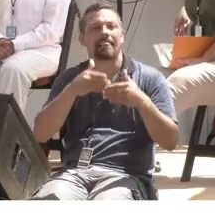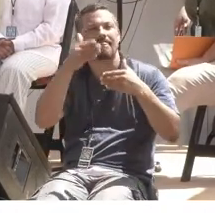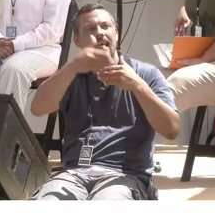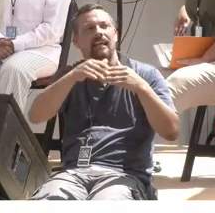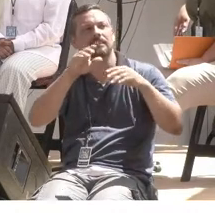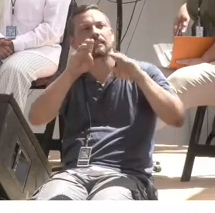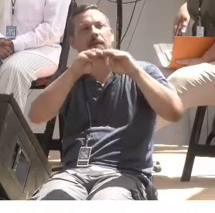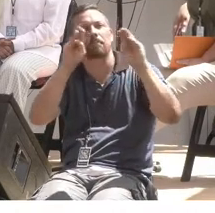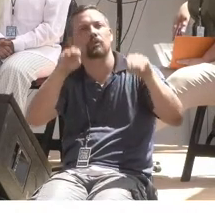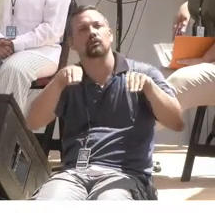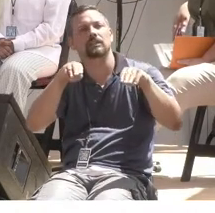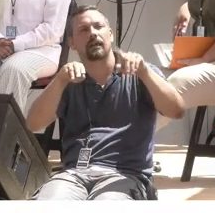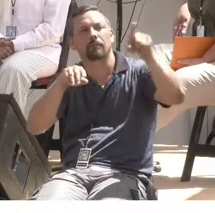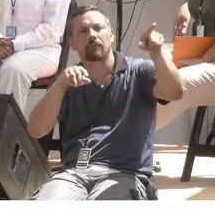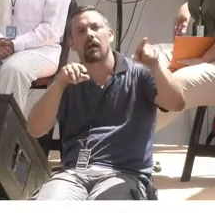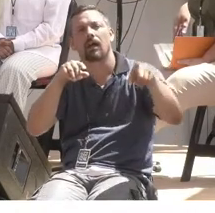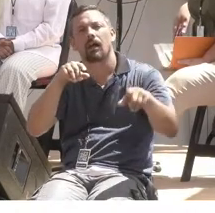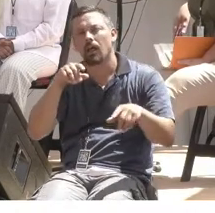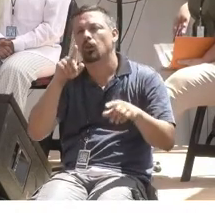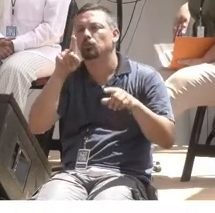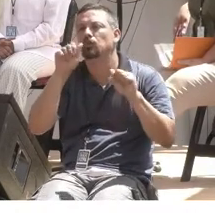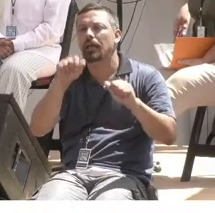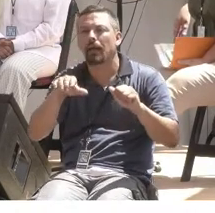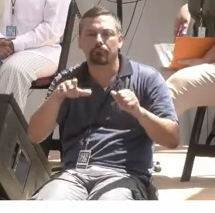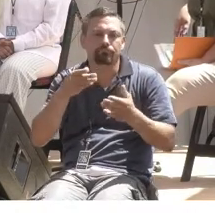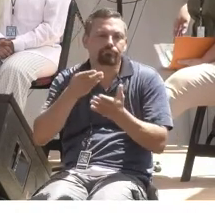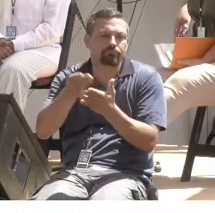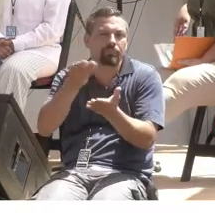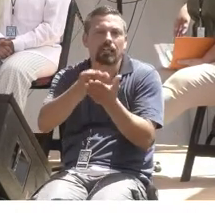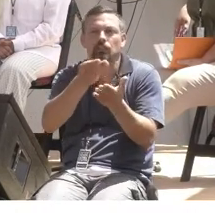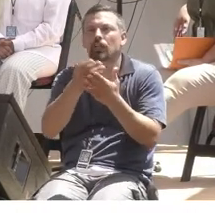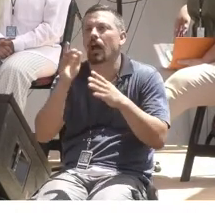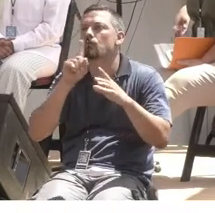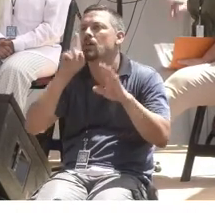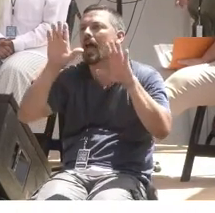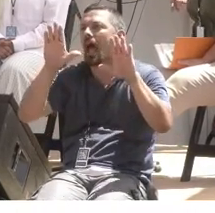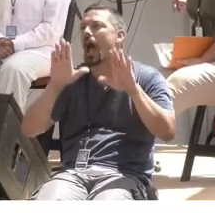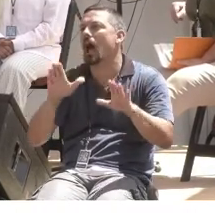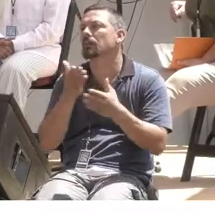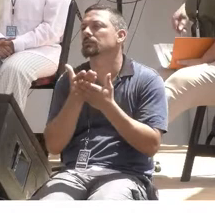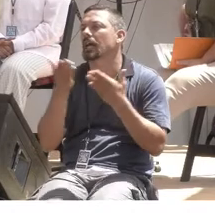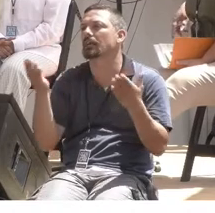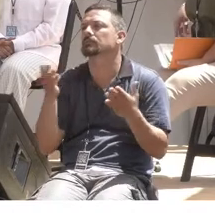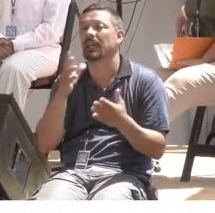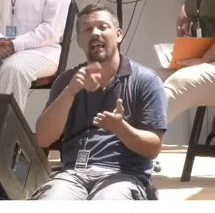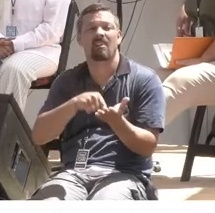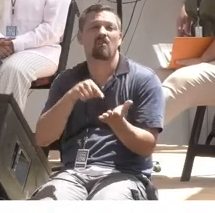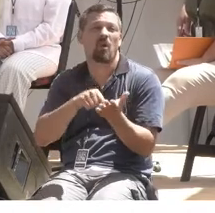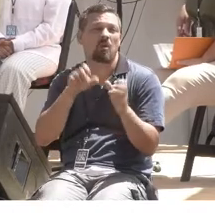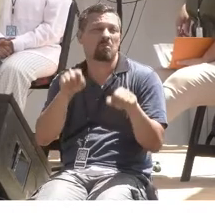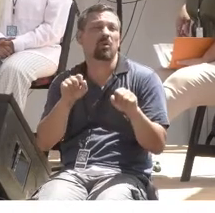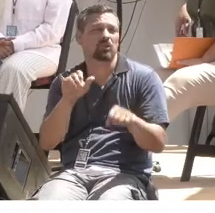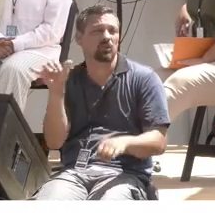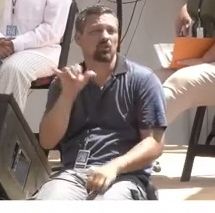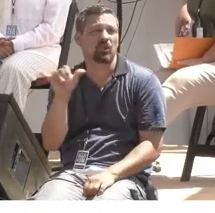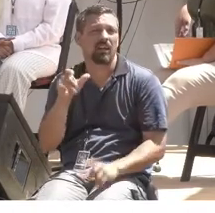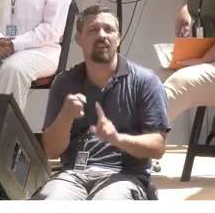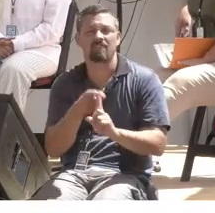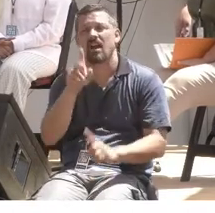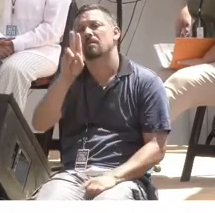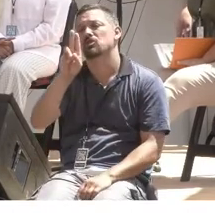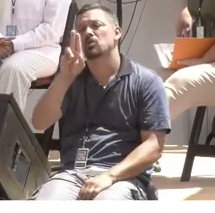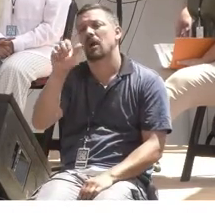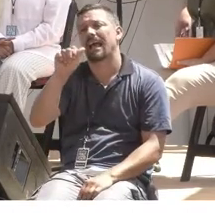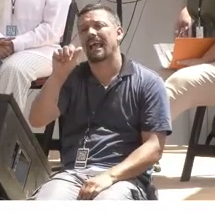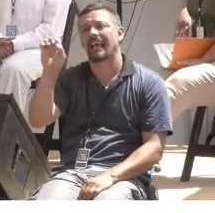of Asian Art, the Freer Gallery, and you can pick up some really wonderful items at affordable prices from the United Arab